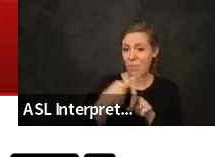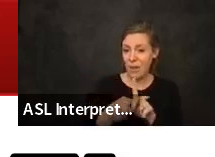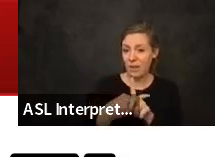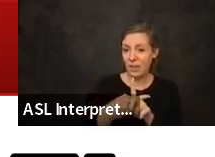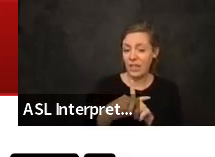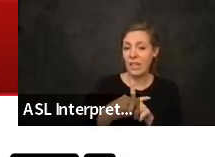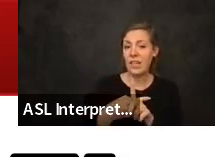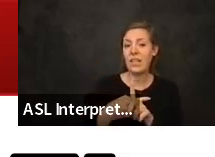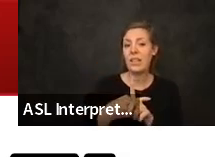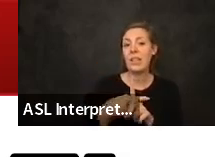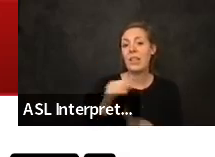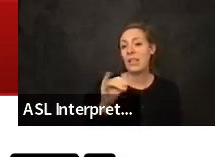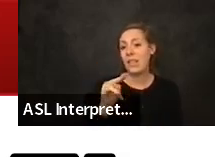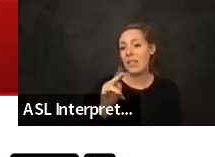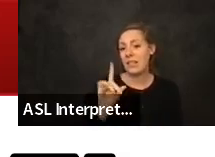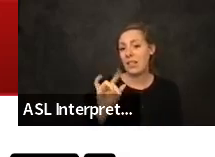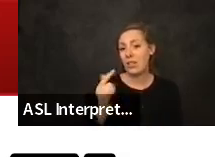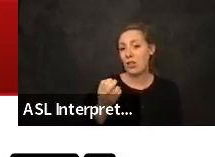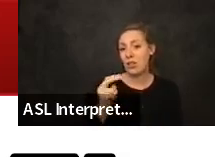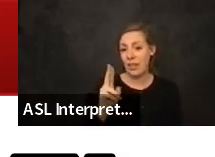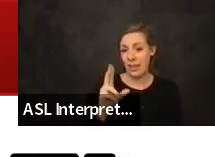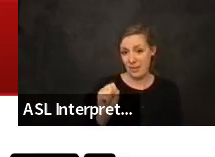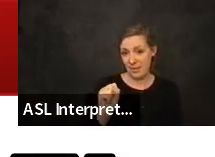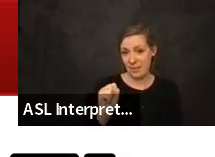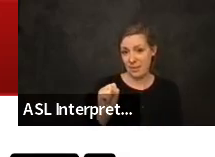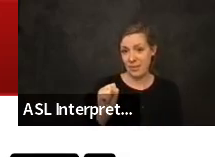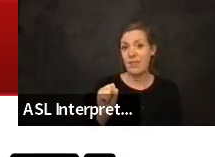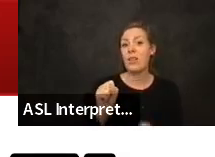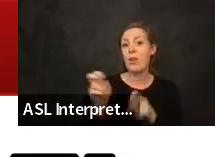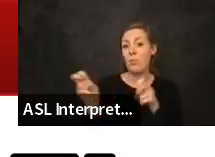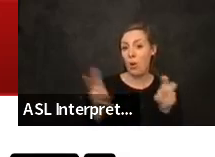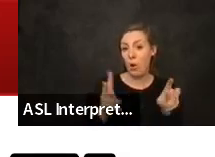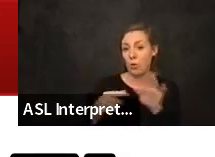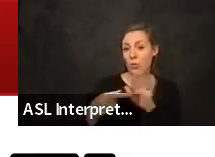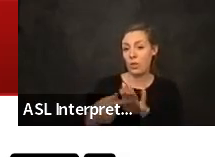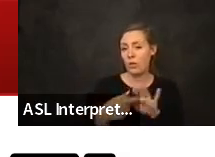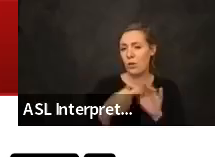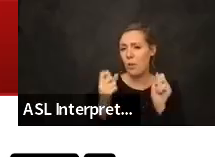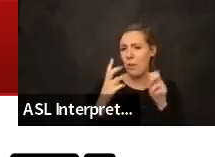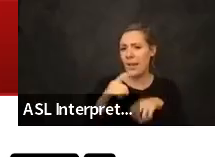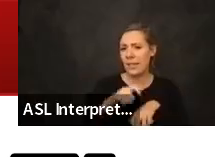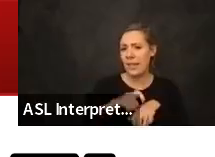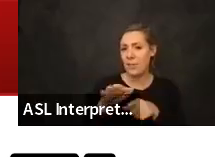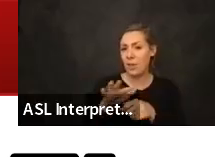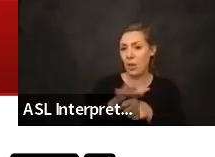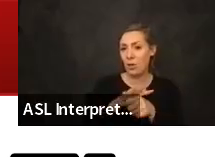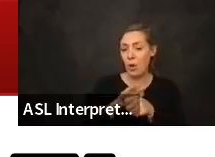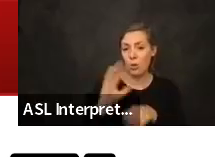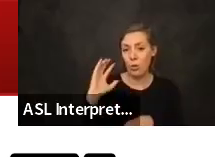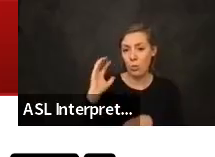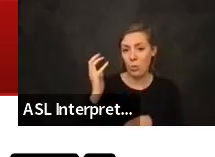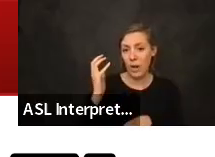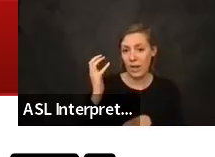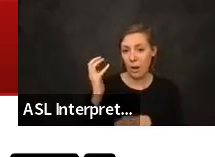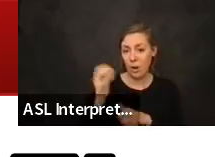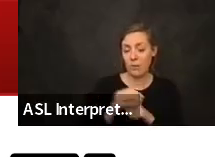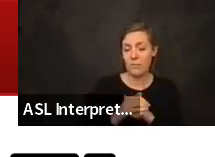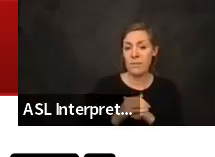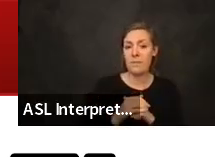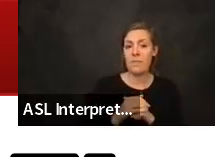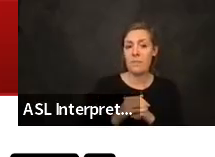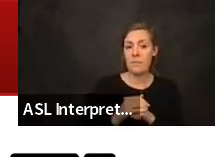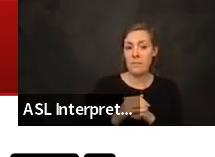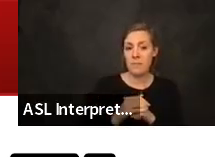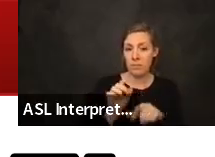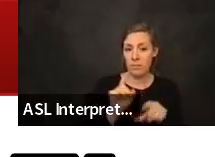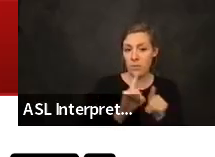public service announcements, which have been aired many times on multiple local radio stations. In addition, they've taken part in